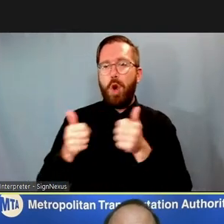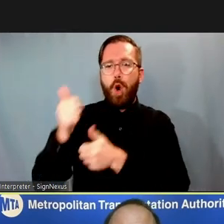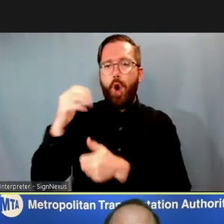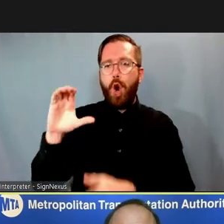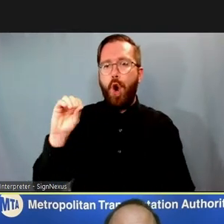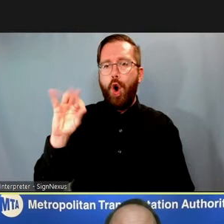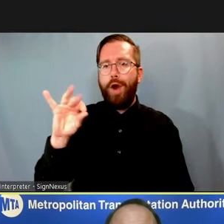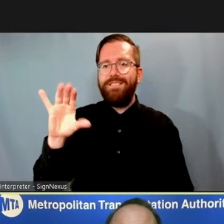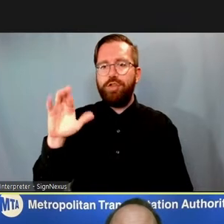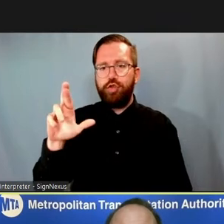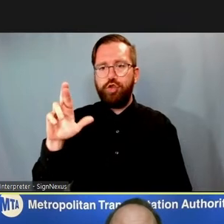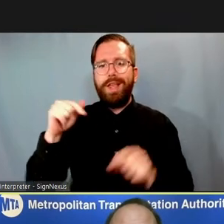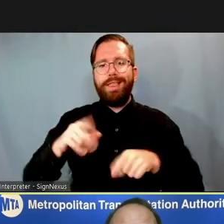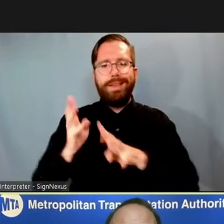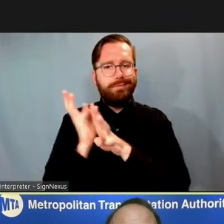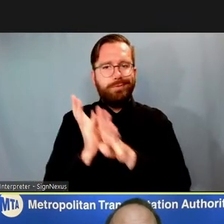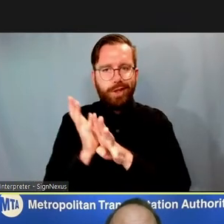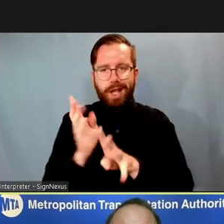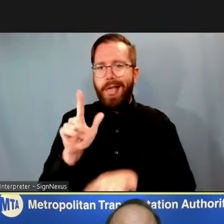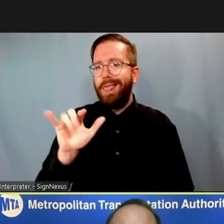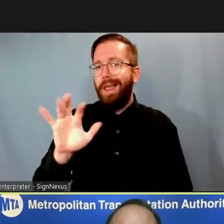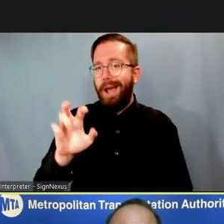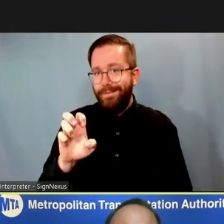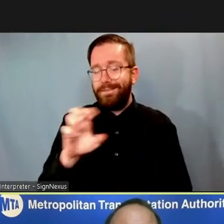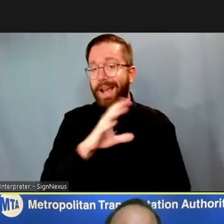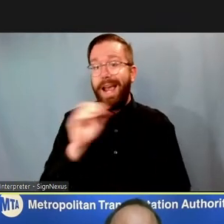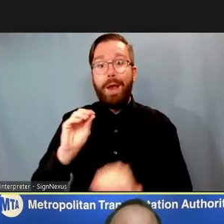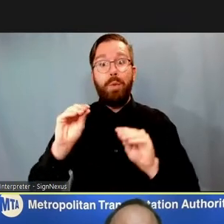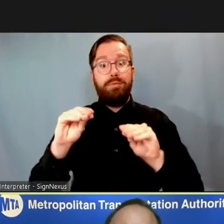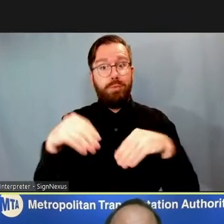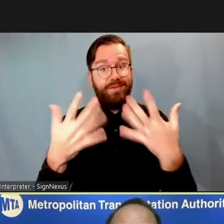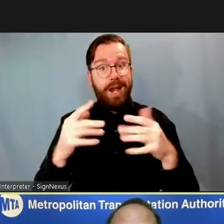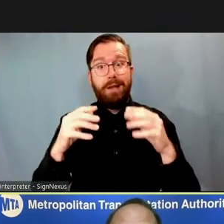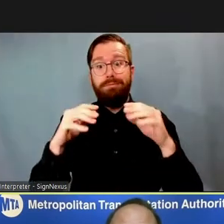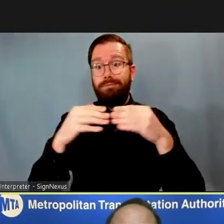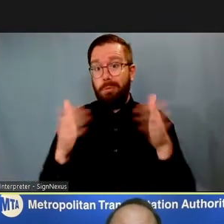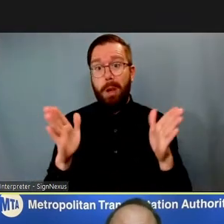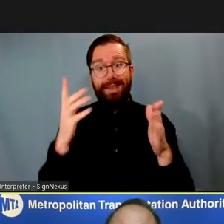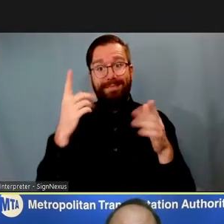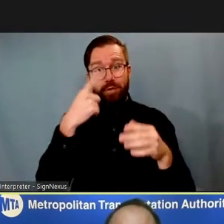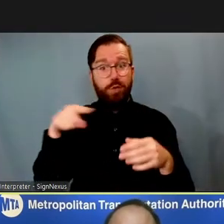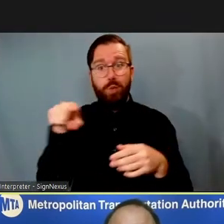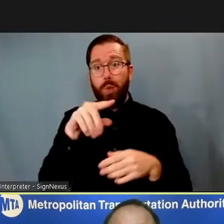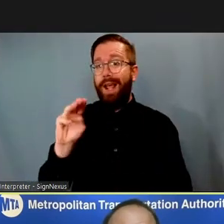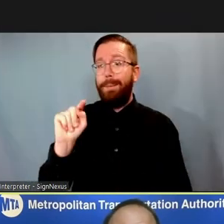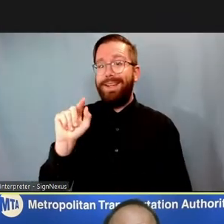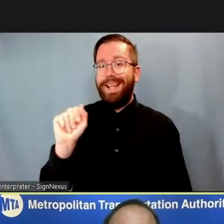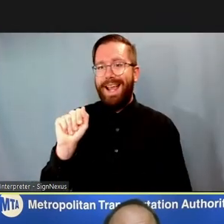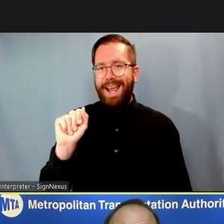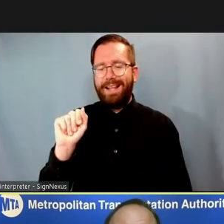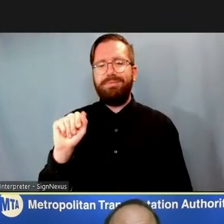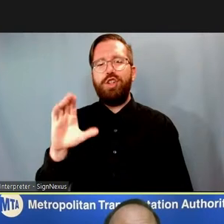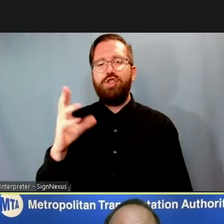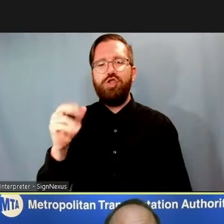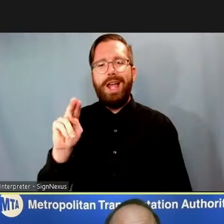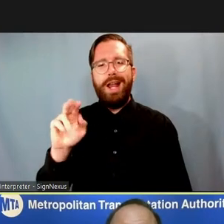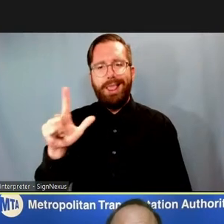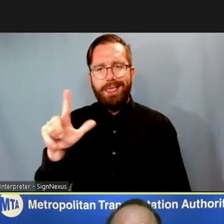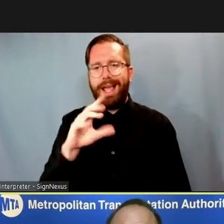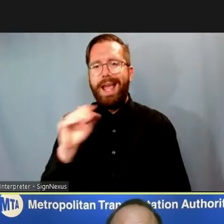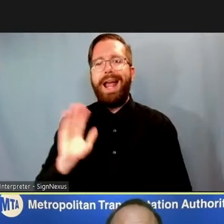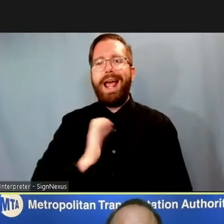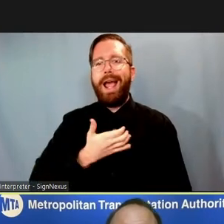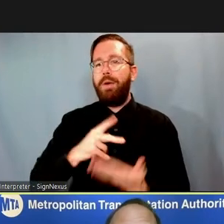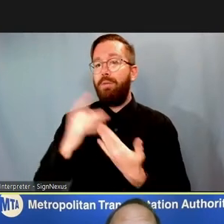and recorded and will be available publicly on the mta youtube channel and the central business district tolling program project website